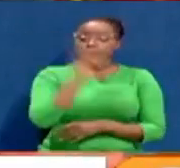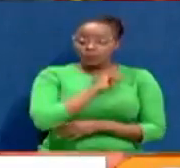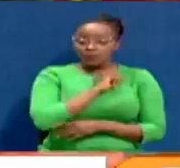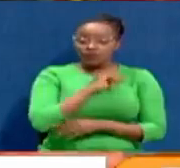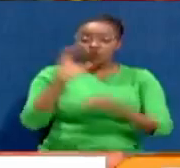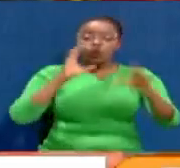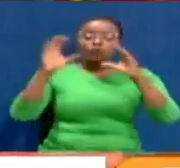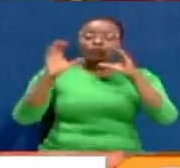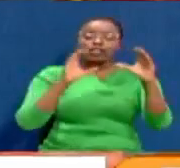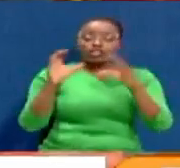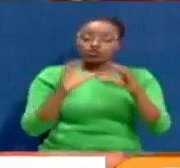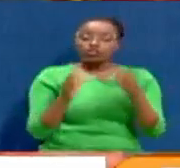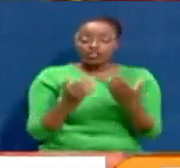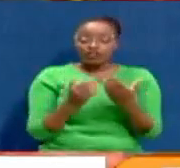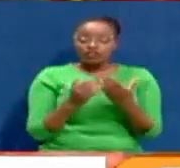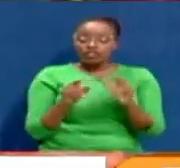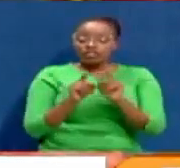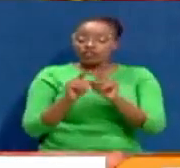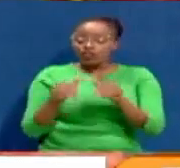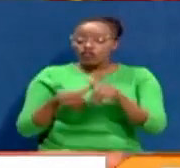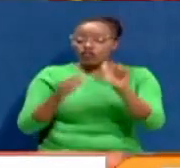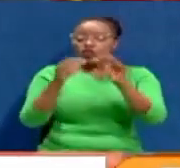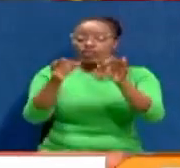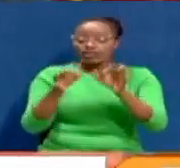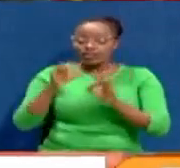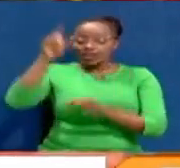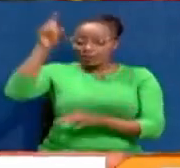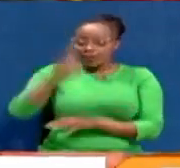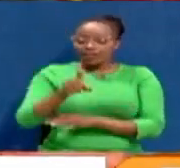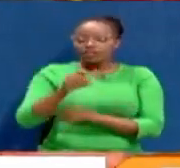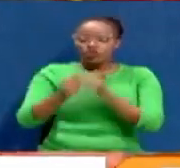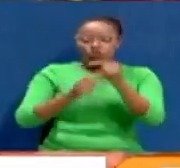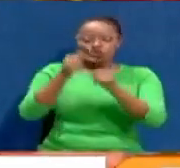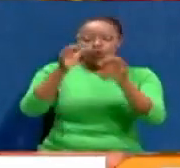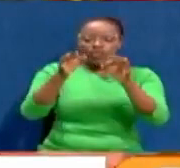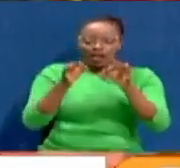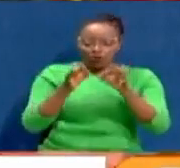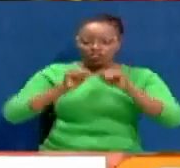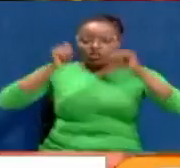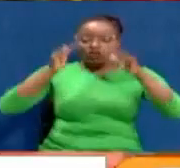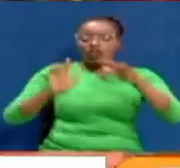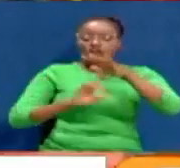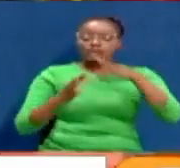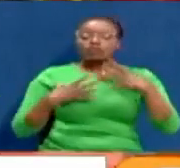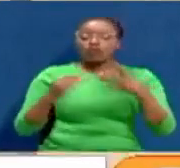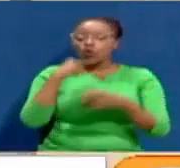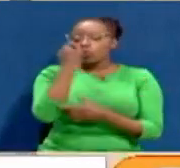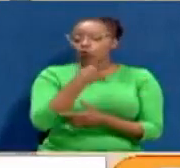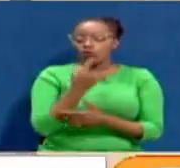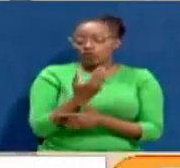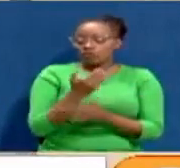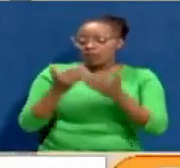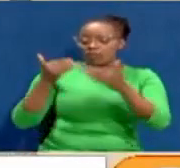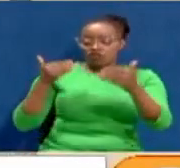communications going to the treasury must go through the accounting officer of the Ministry of Health which in this case had been